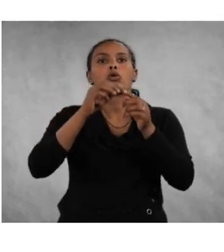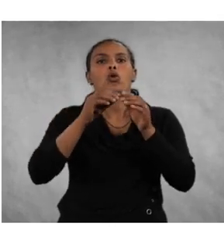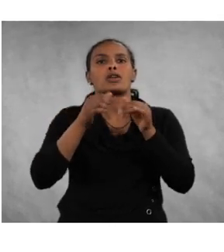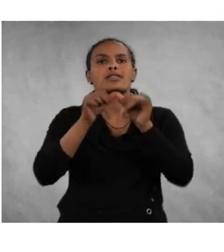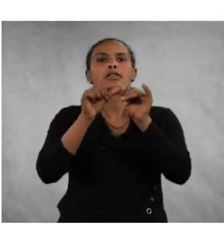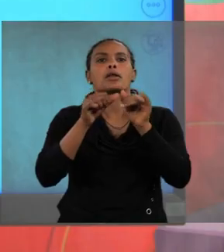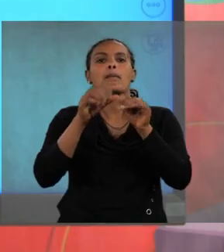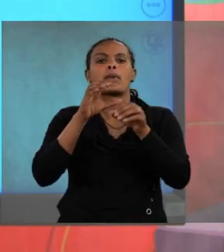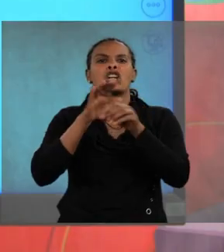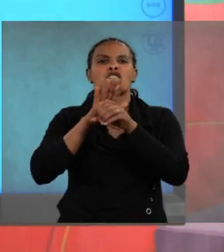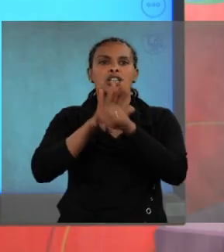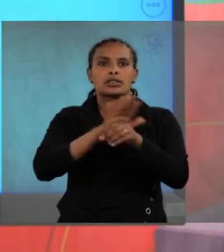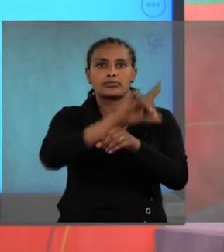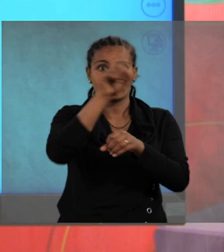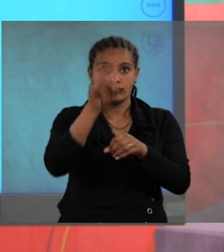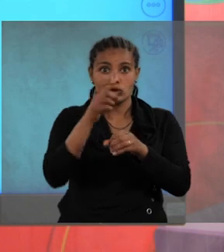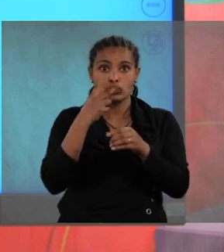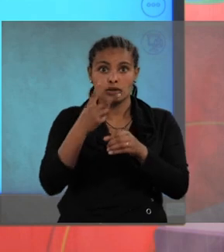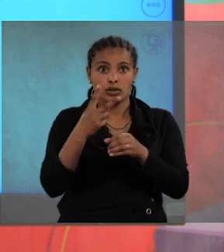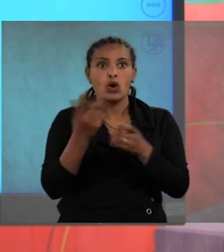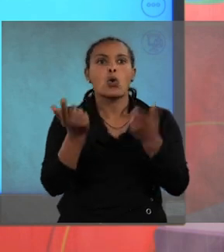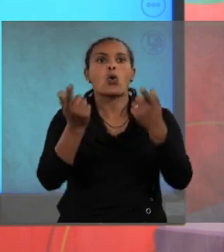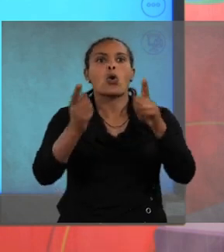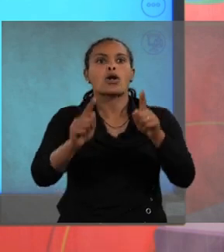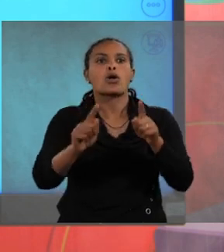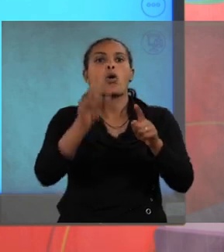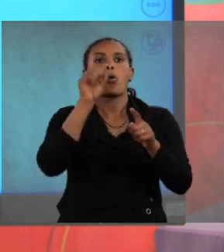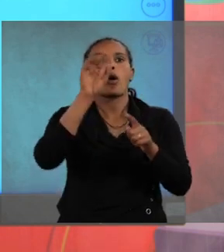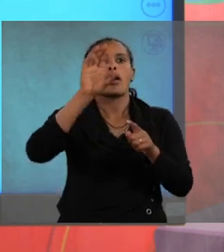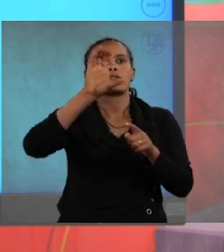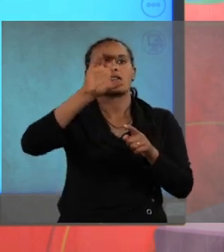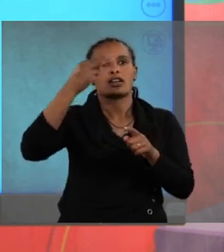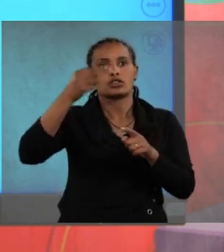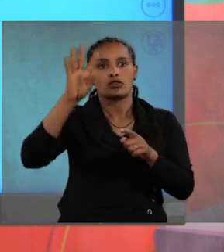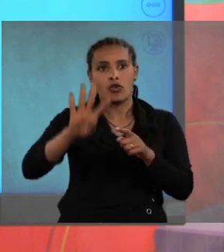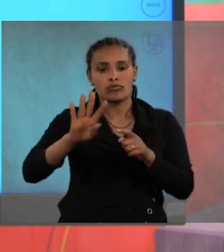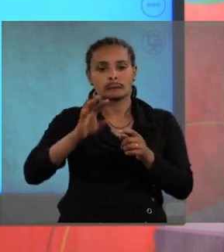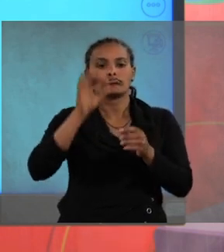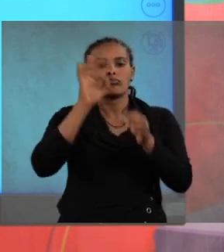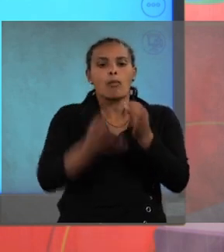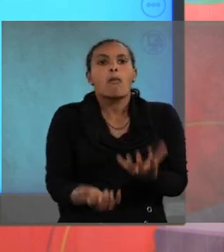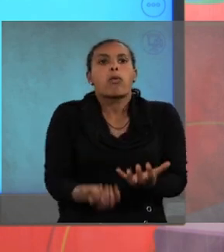pressure? You see, when 1 mole of methane is burned,